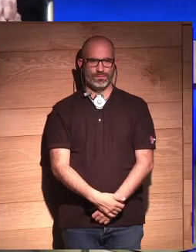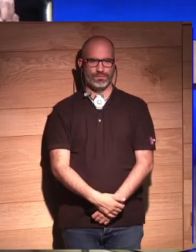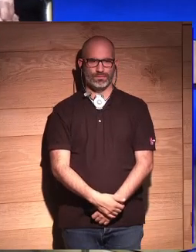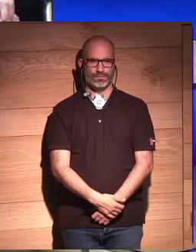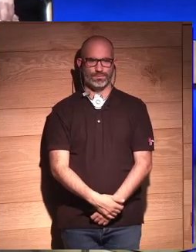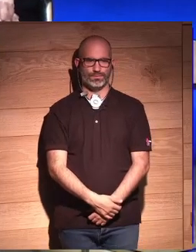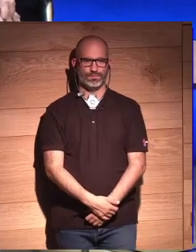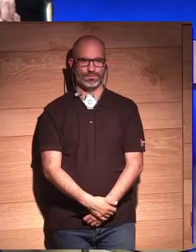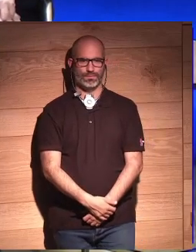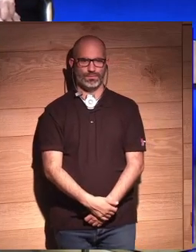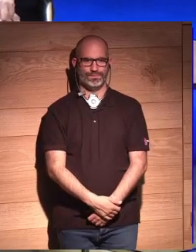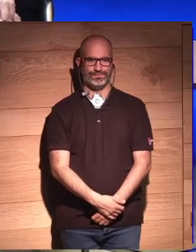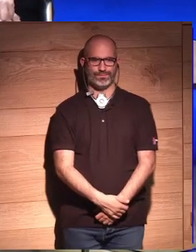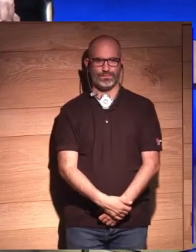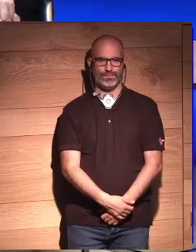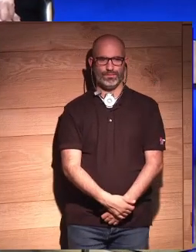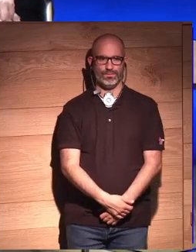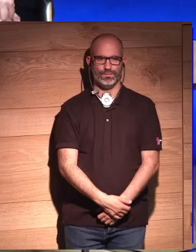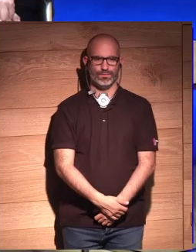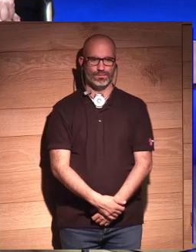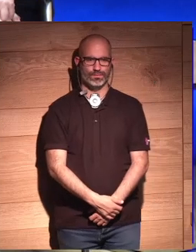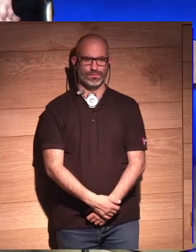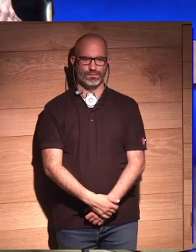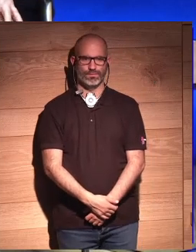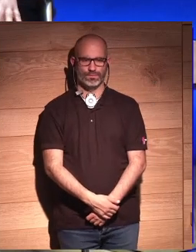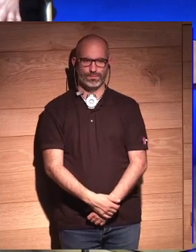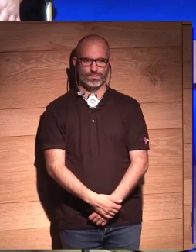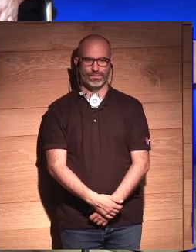We have a person here wanting to ask a question. Thank you.